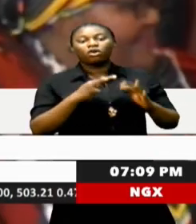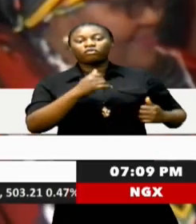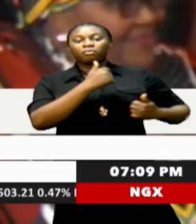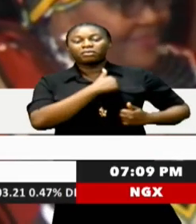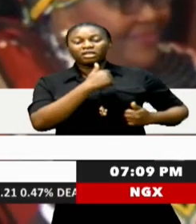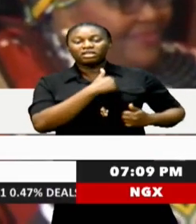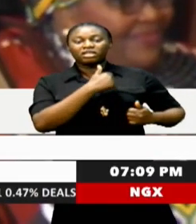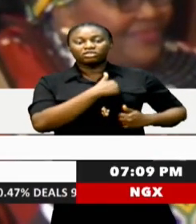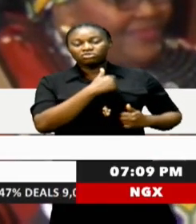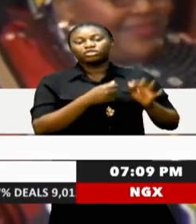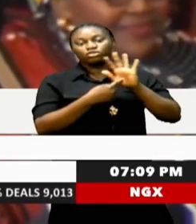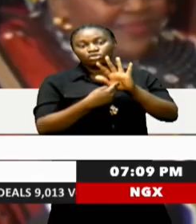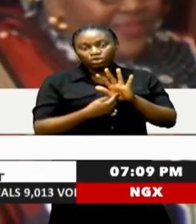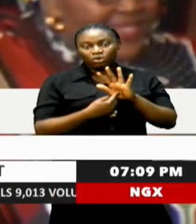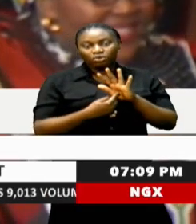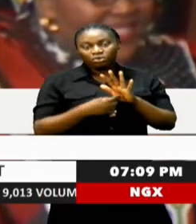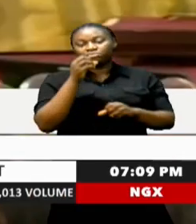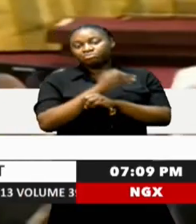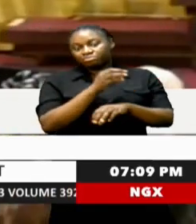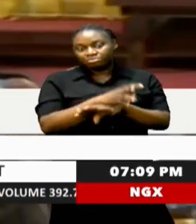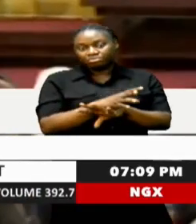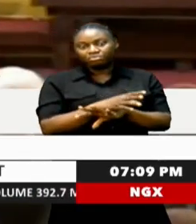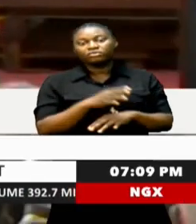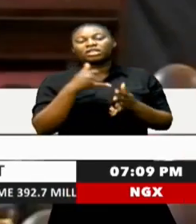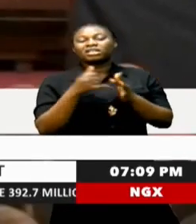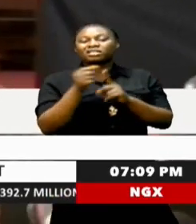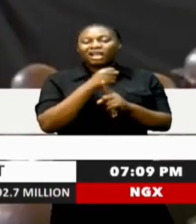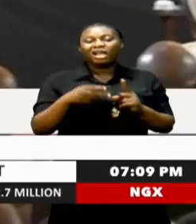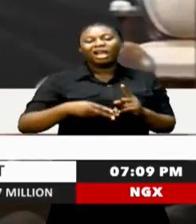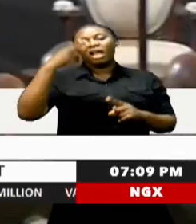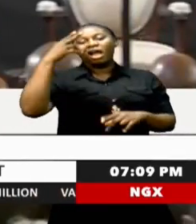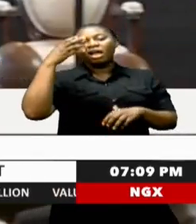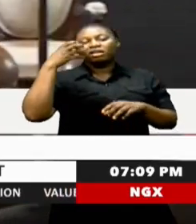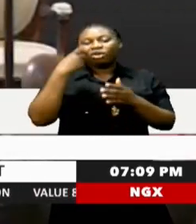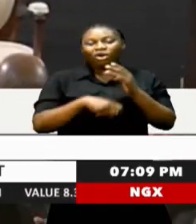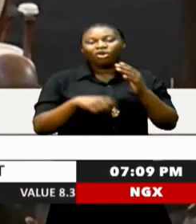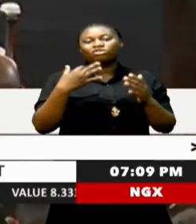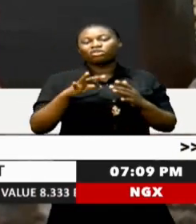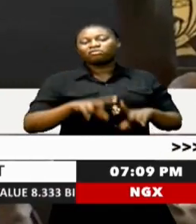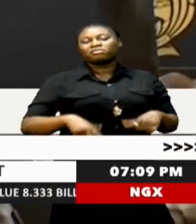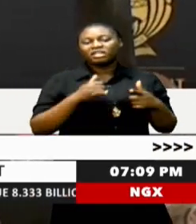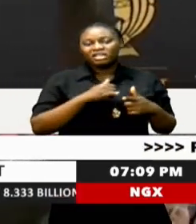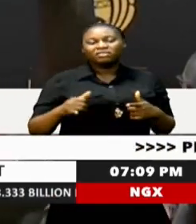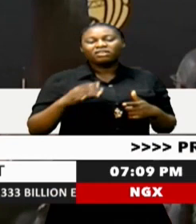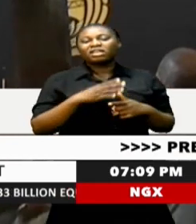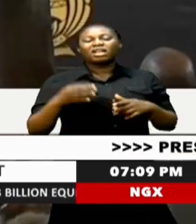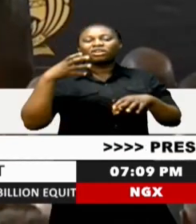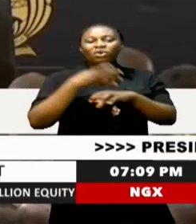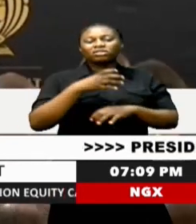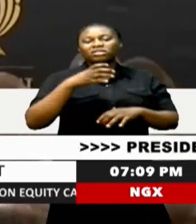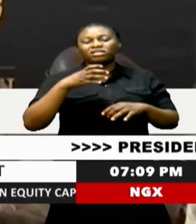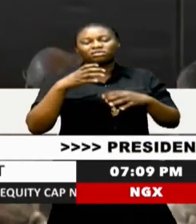pageantry, Ramaphosa also listed tackling the high cost of living and cutting bureaucracy among his administration's